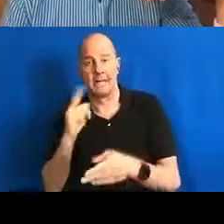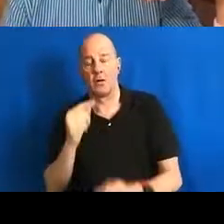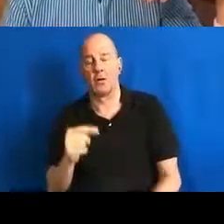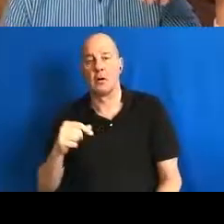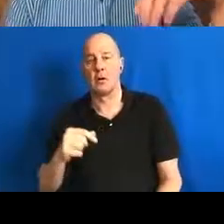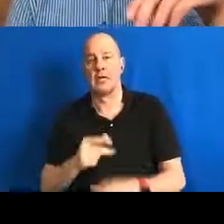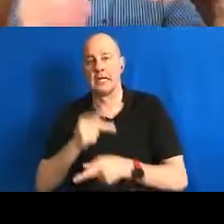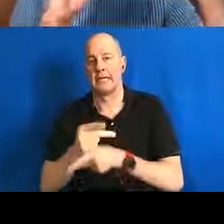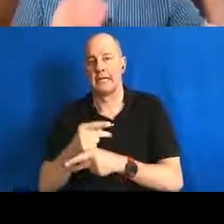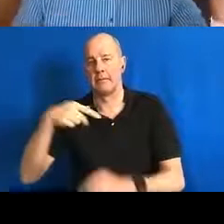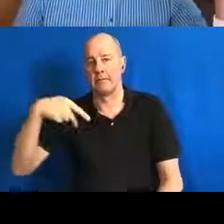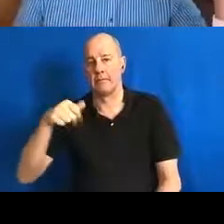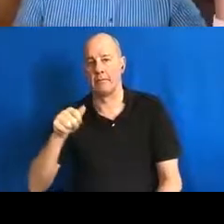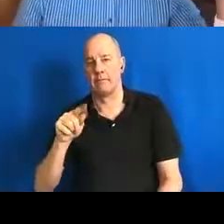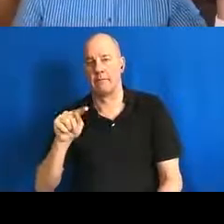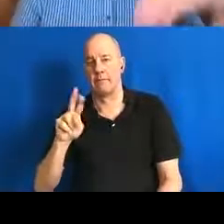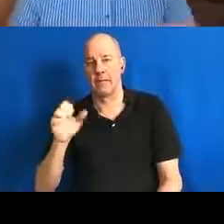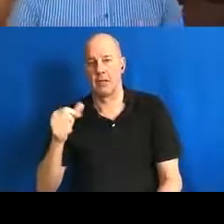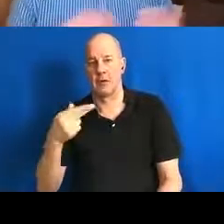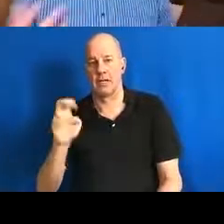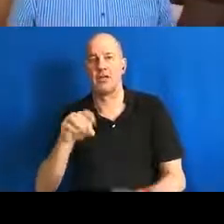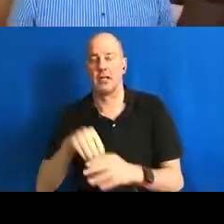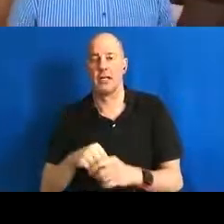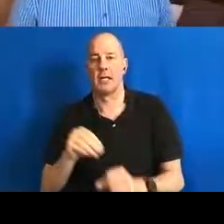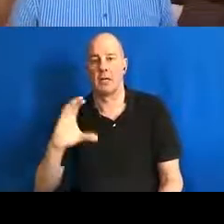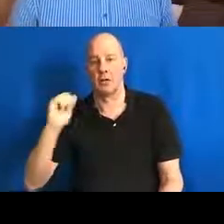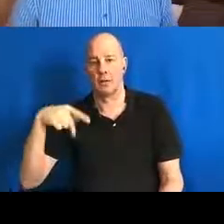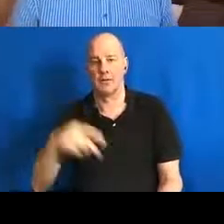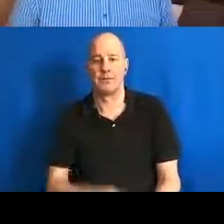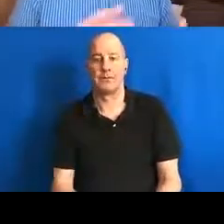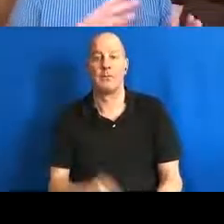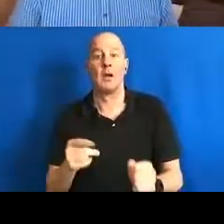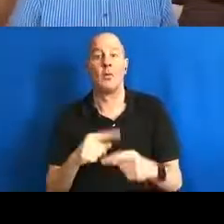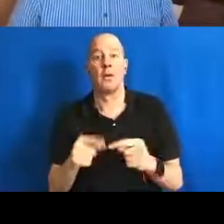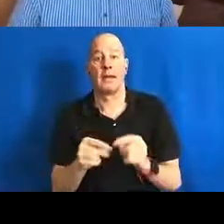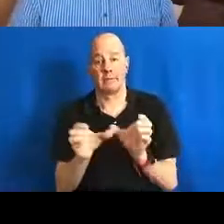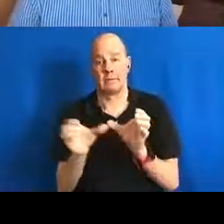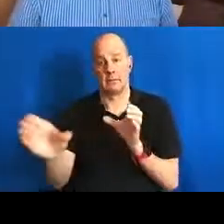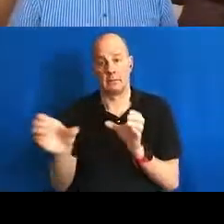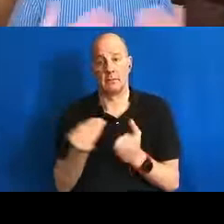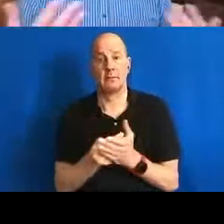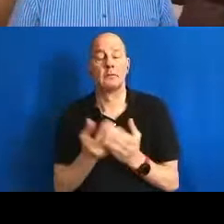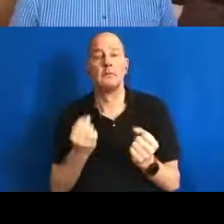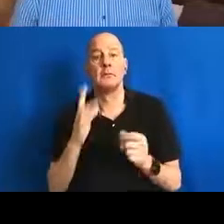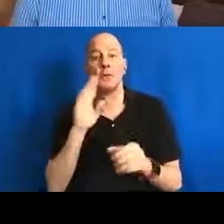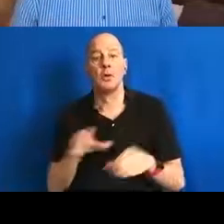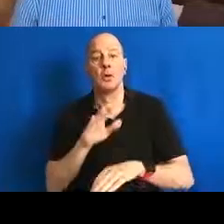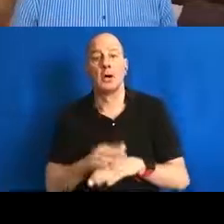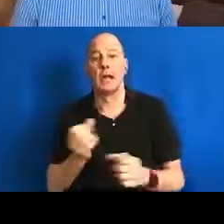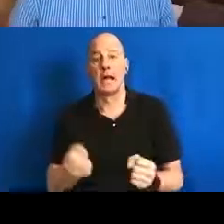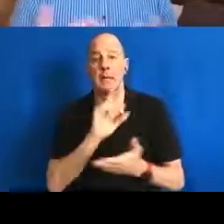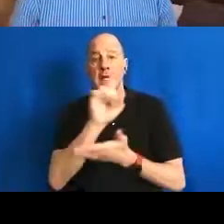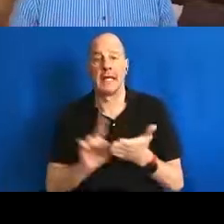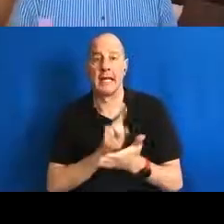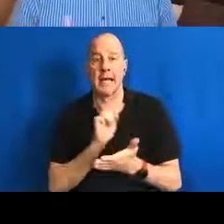their cooperative. And so when they split that out, a lot of cooperatives typically will do it on the basis of how many hours you worked.